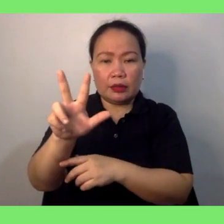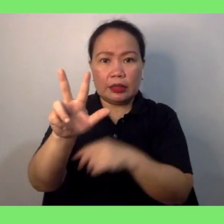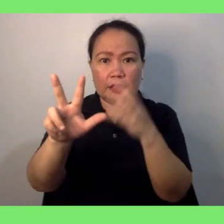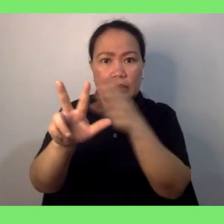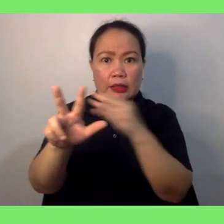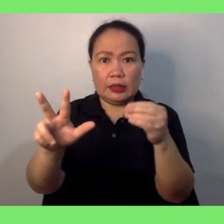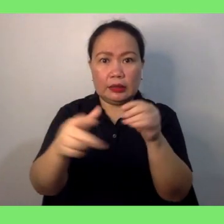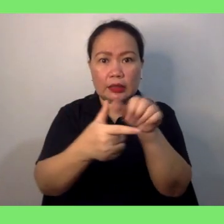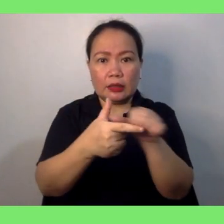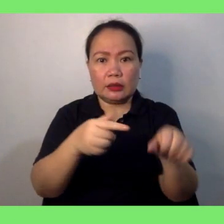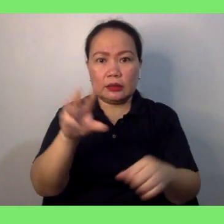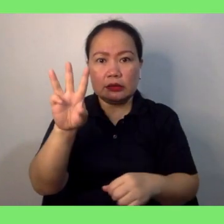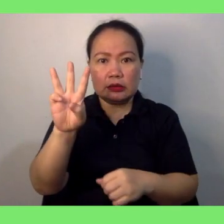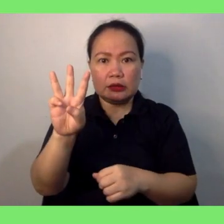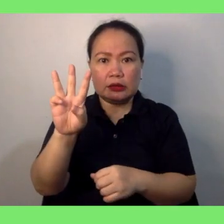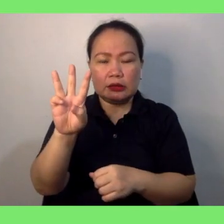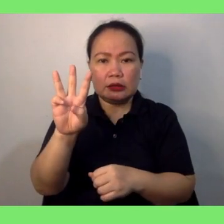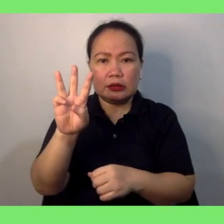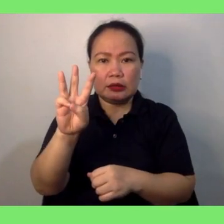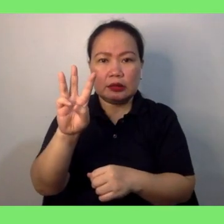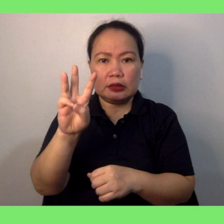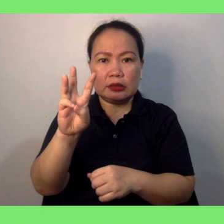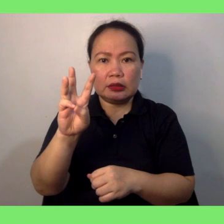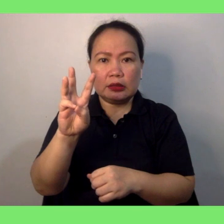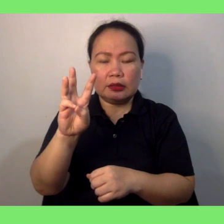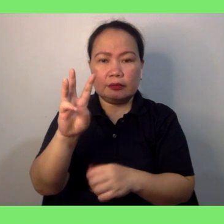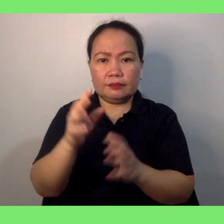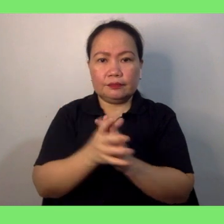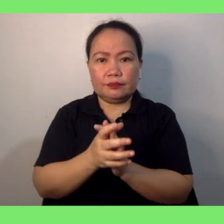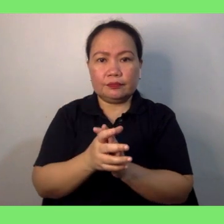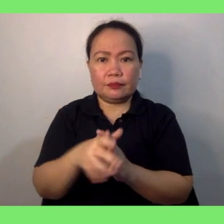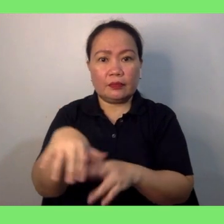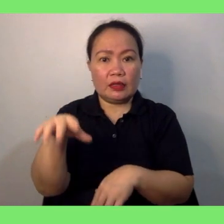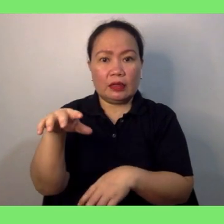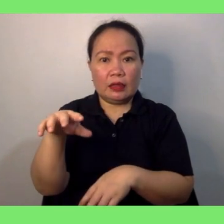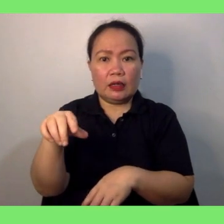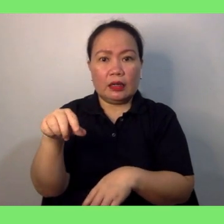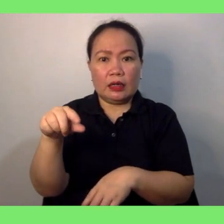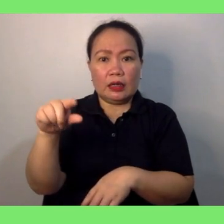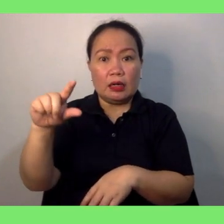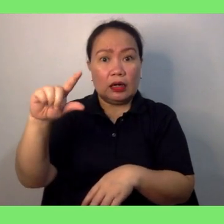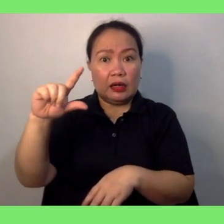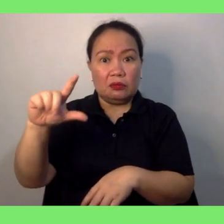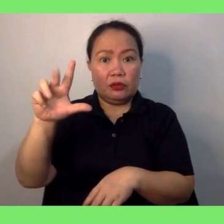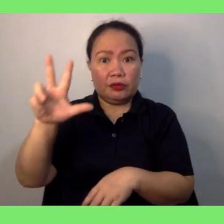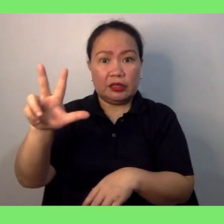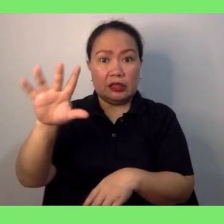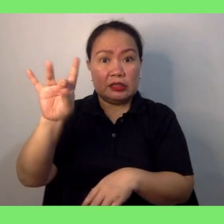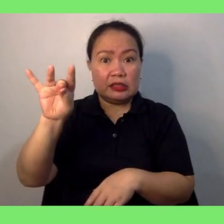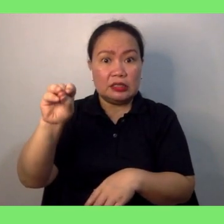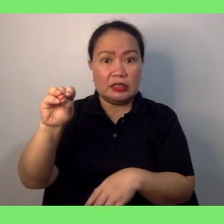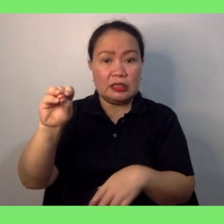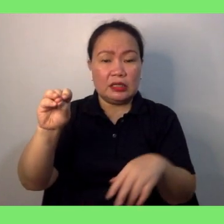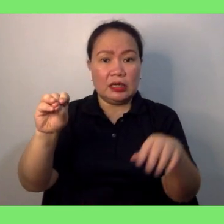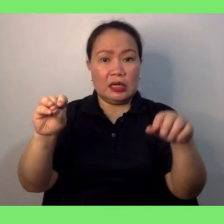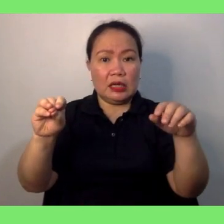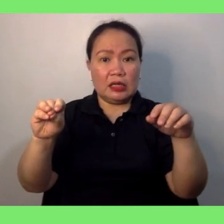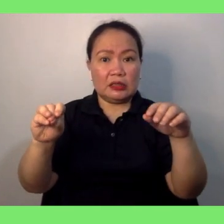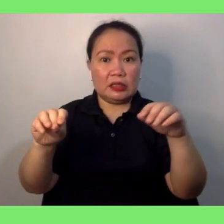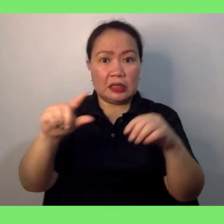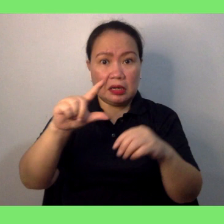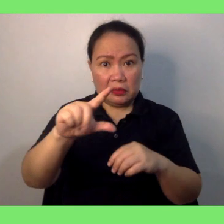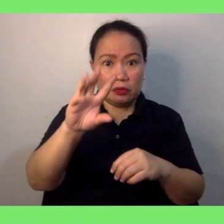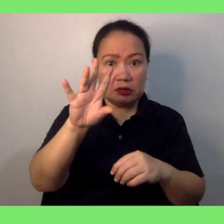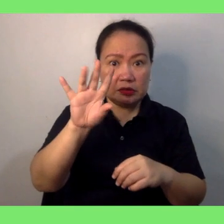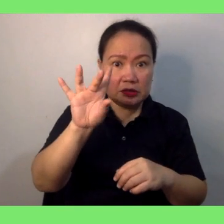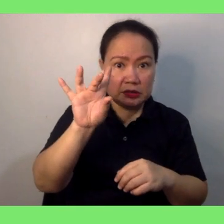Okay, tingnan natin ang measures nila. So, si angle 3, ang measure niya is 80. Si angle 6, ang measure niya is also 80 degrees.